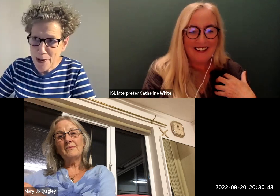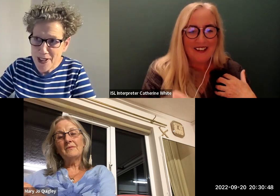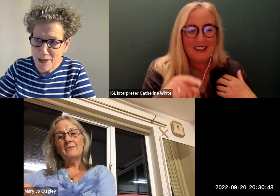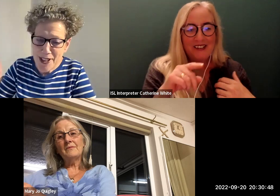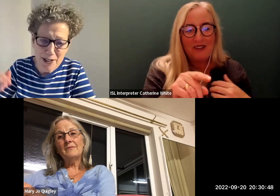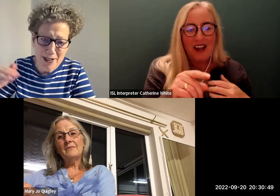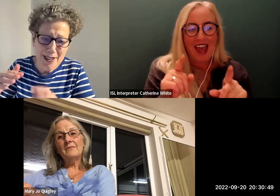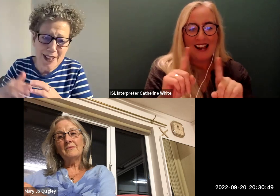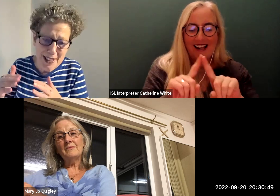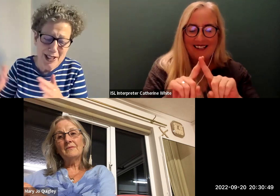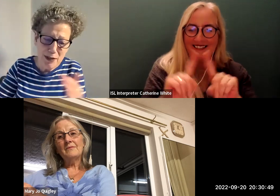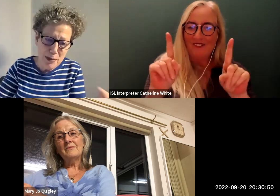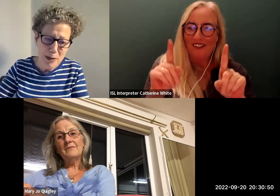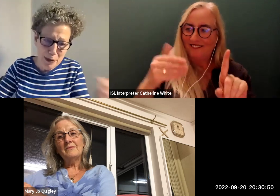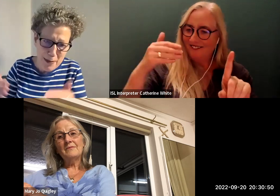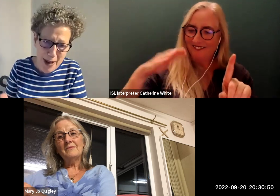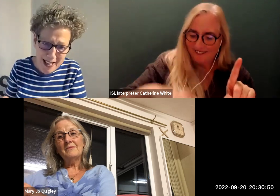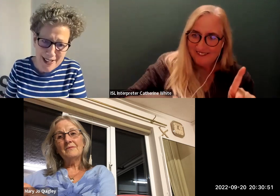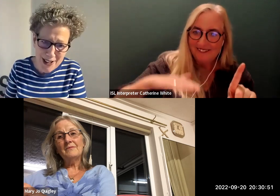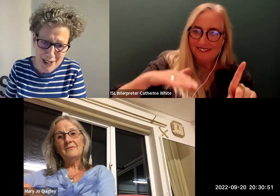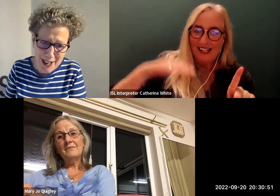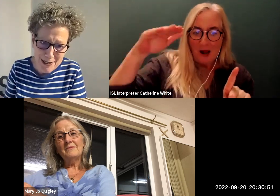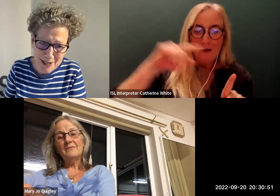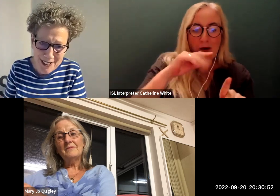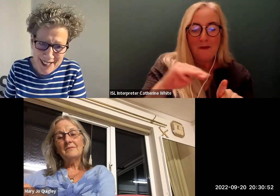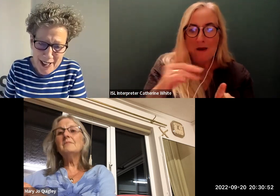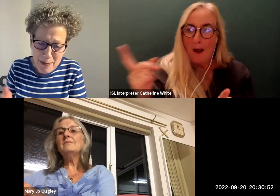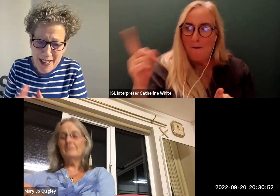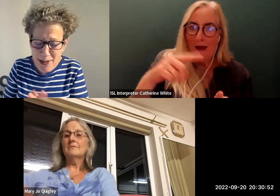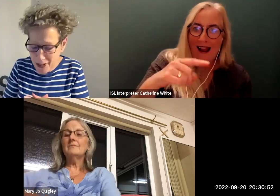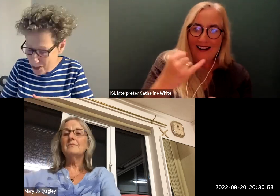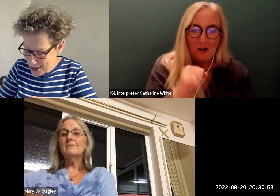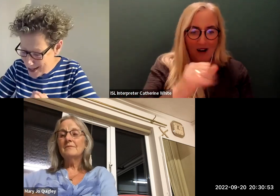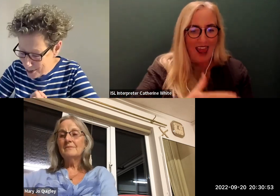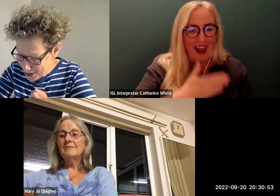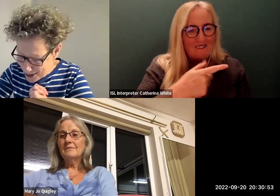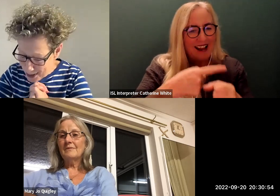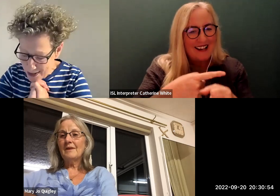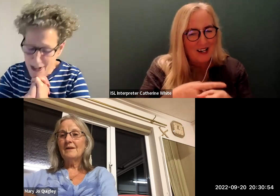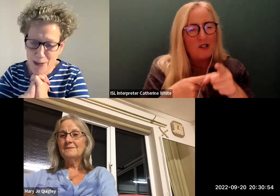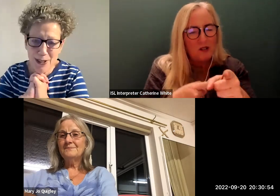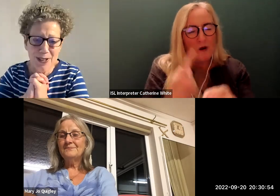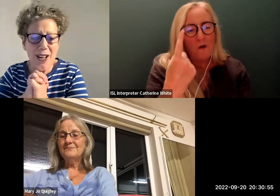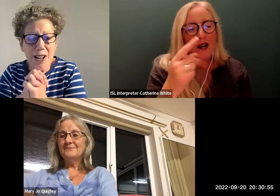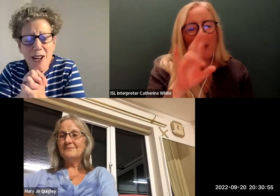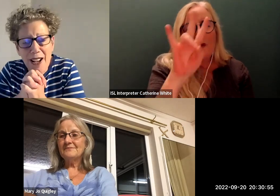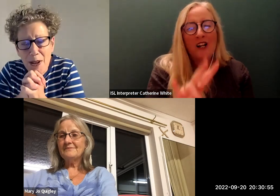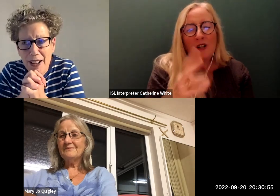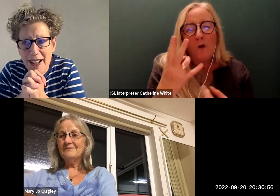I suppose the different people who've come back into your life. Because one of the questions I wanted to ask you